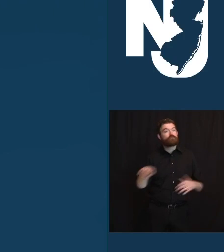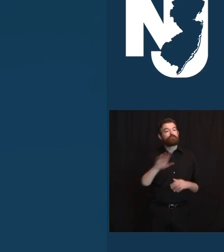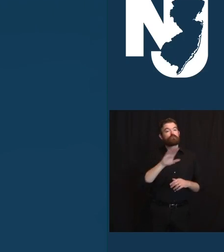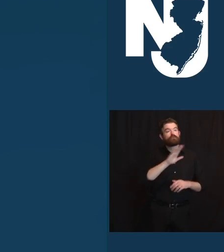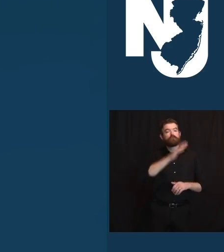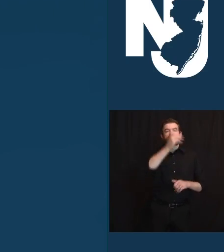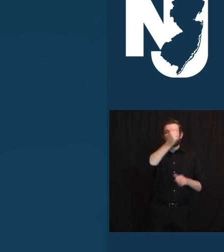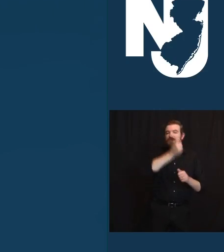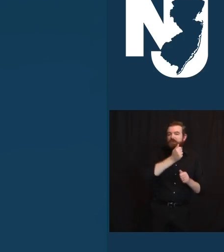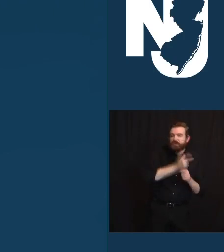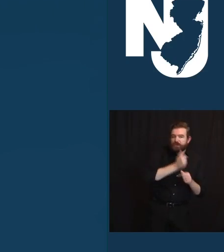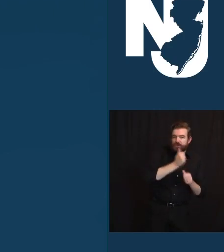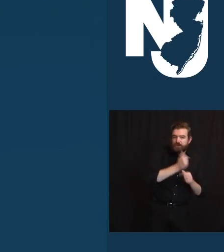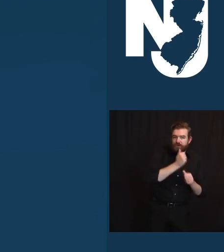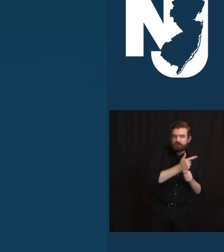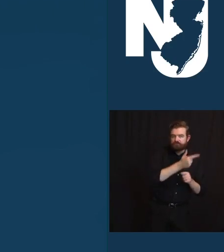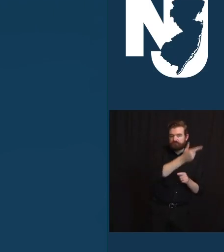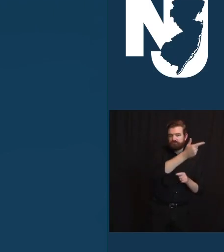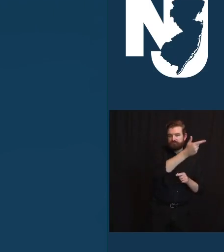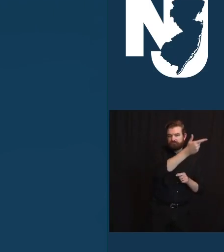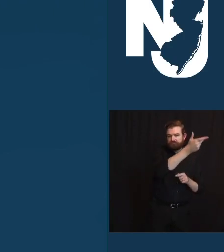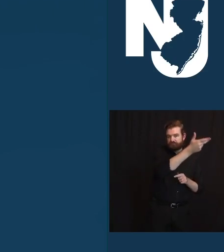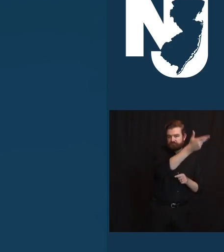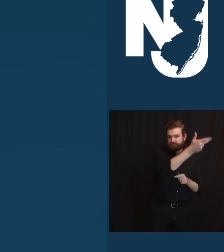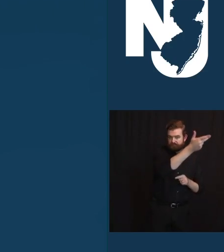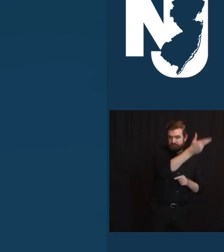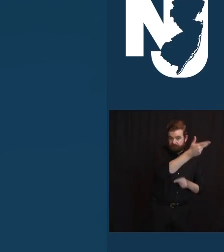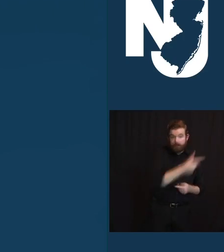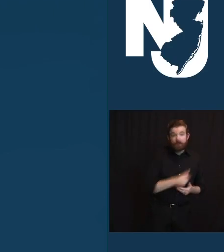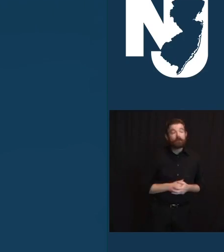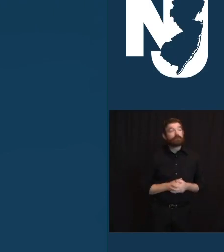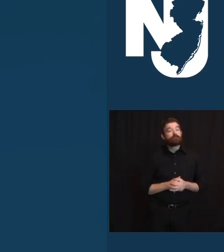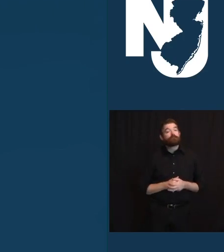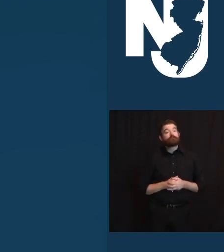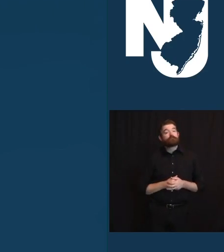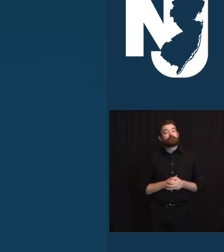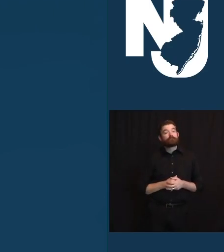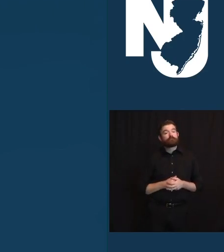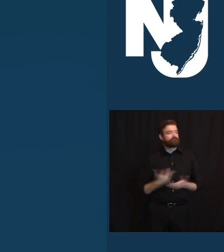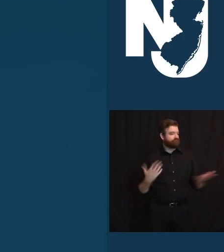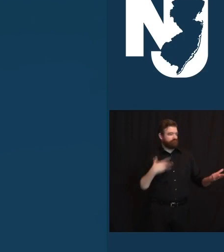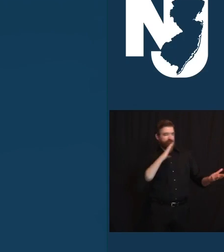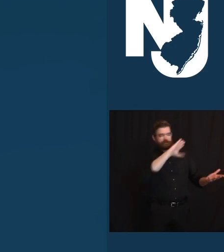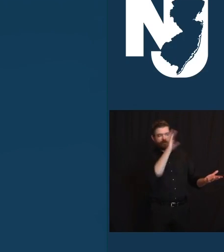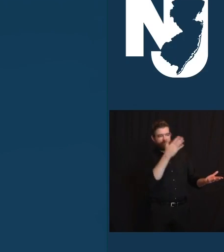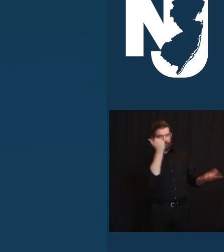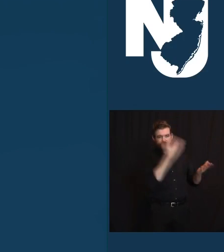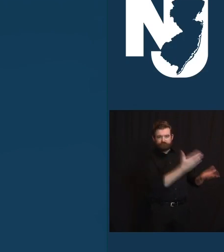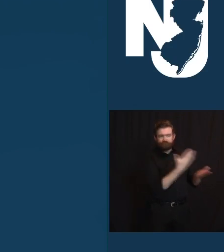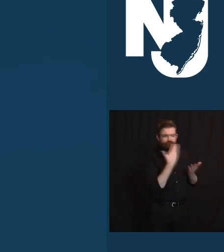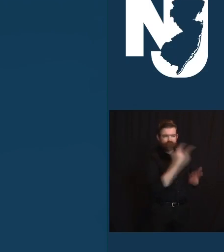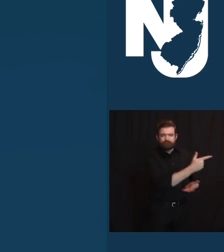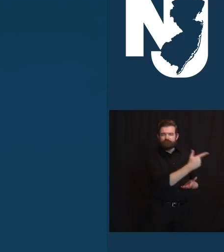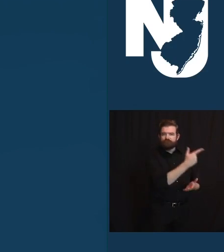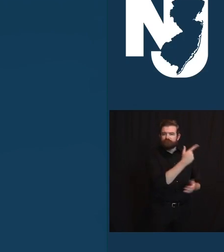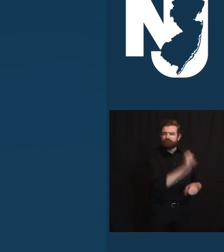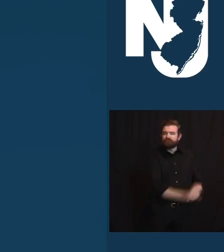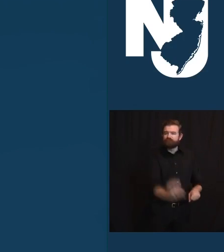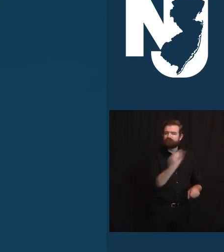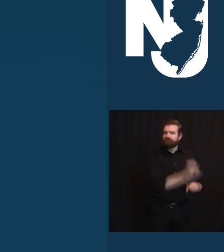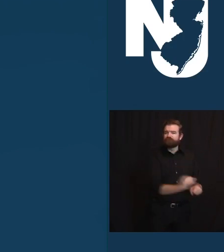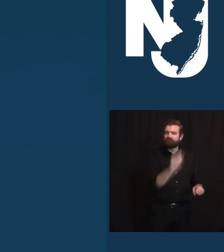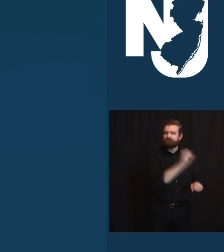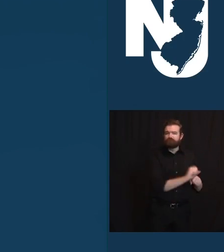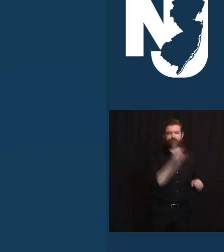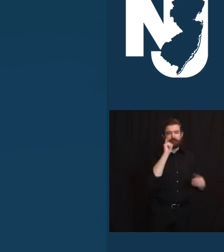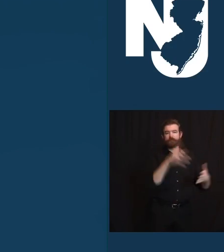numerous nieces and nephews. He will not be forgotten. Louis, we thank you for your career of service to our nation And